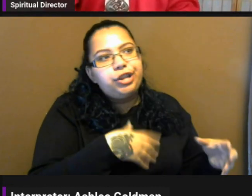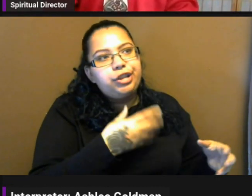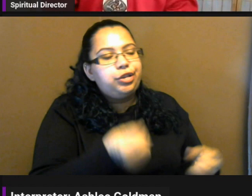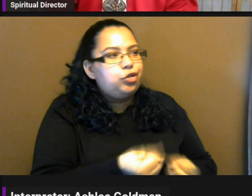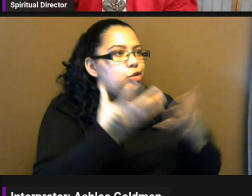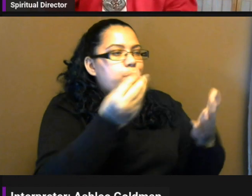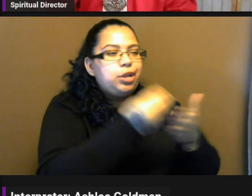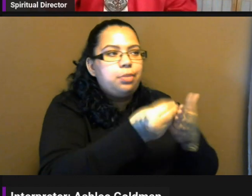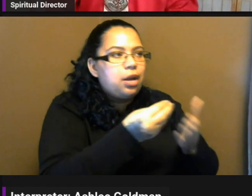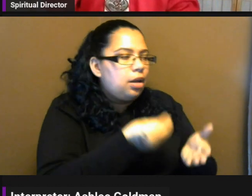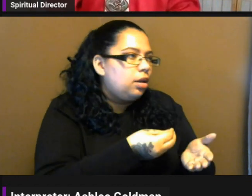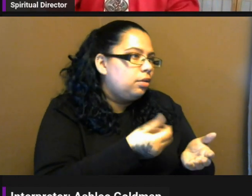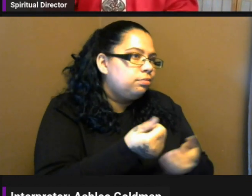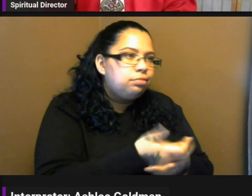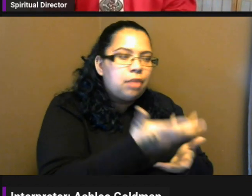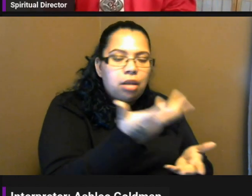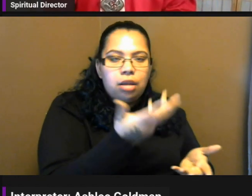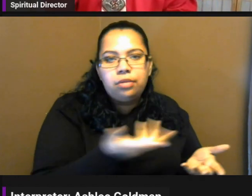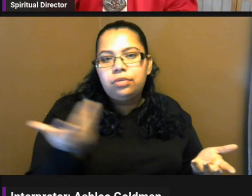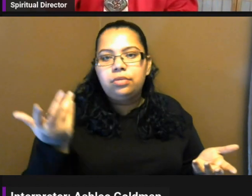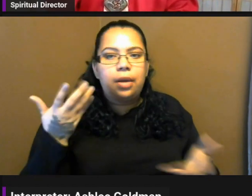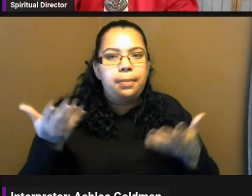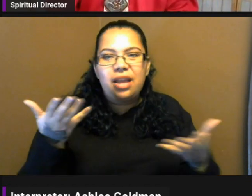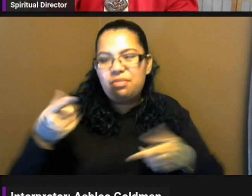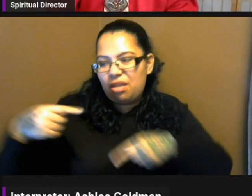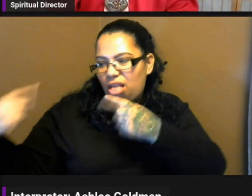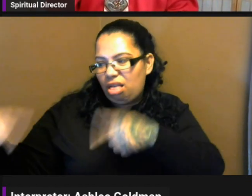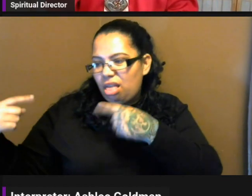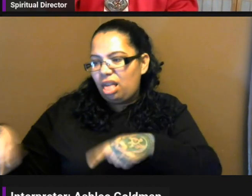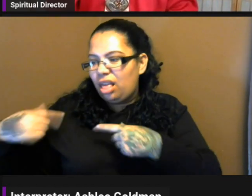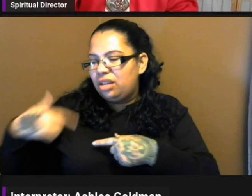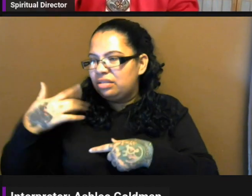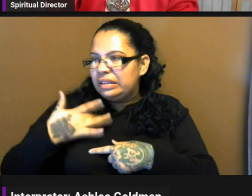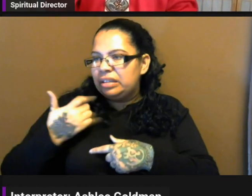splurging. We may regret the argument that we got in,